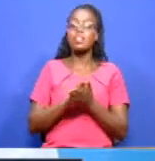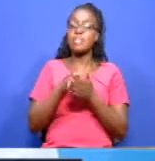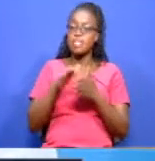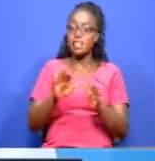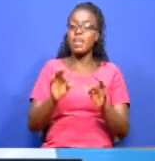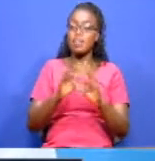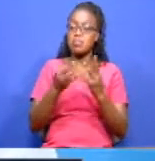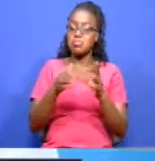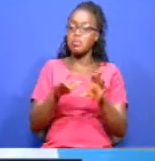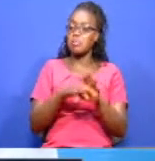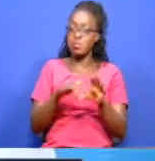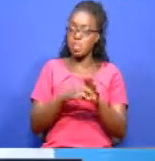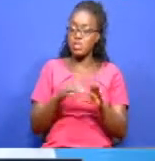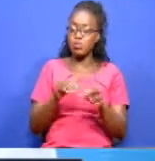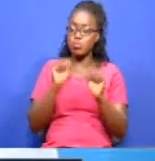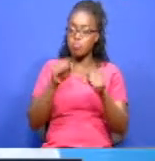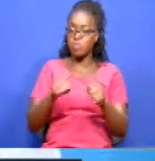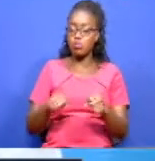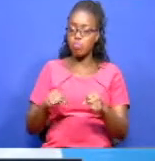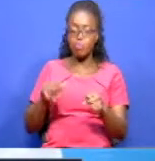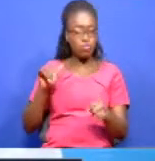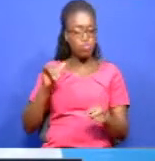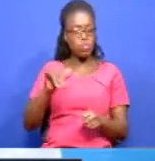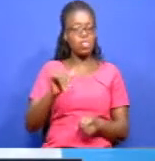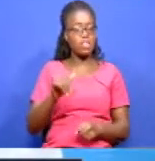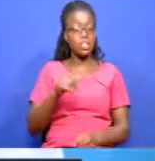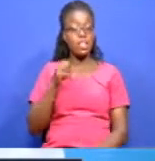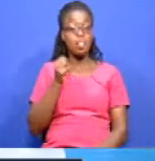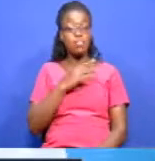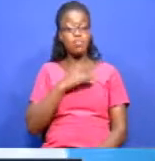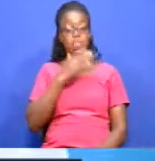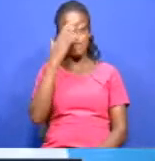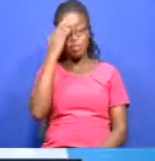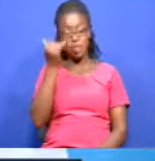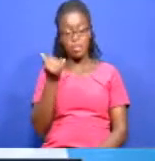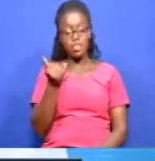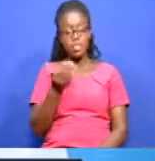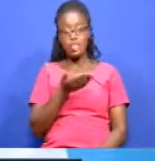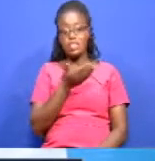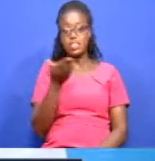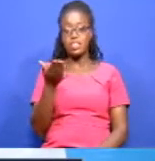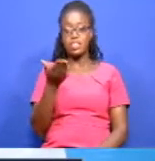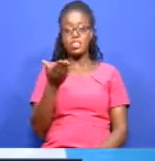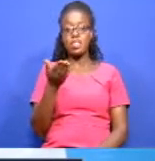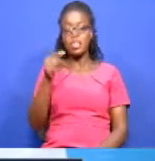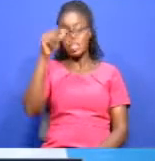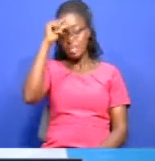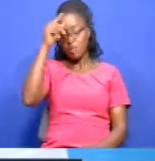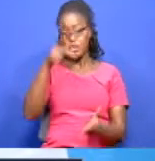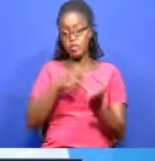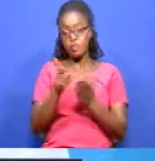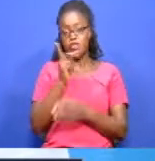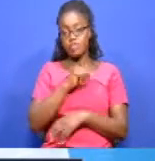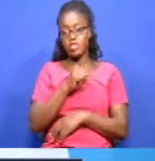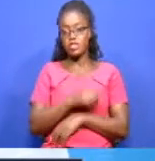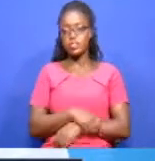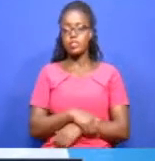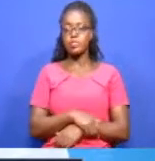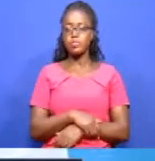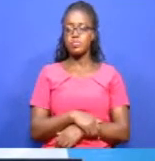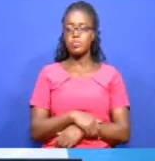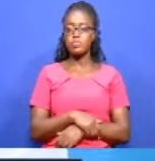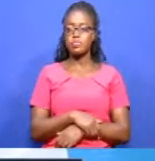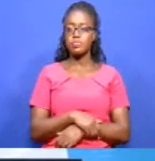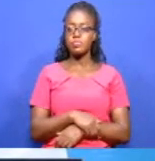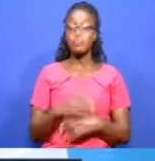require quarantine have to fear about, because these costs will be met by the government.